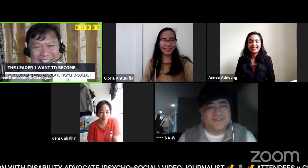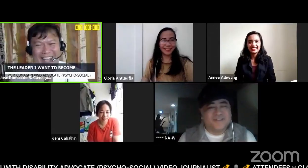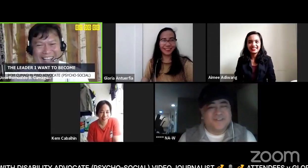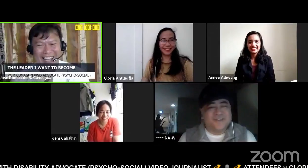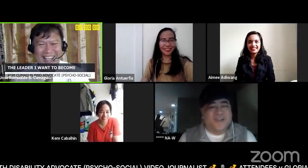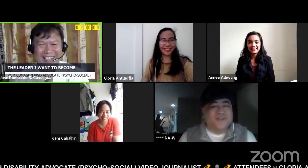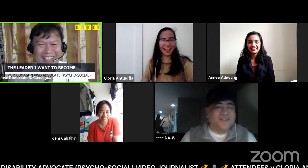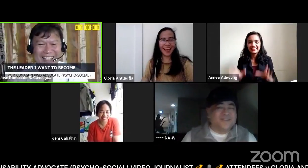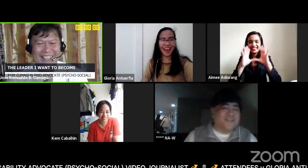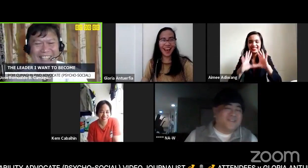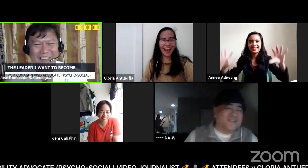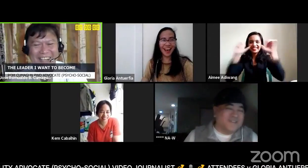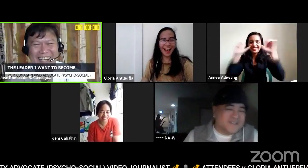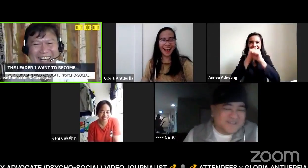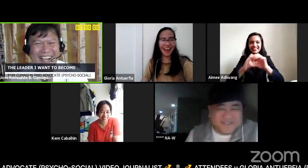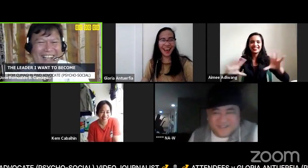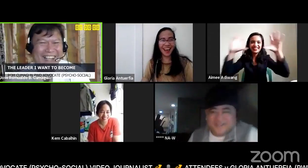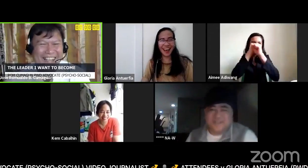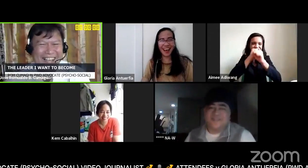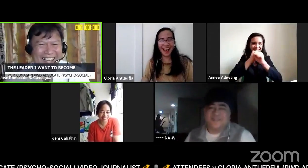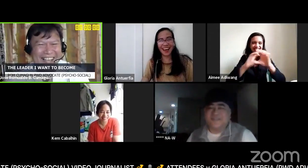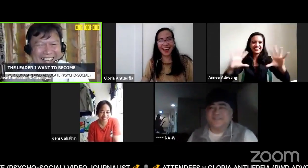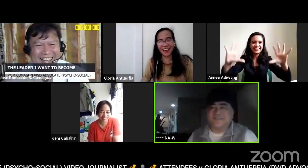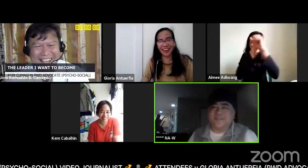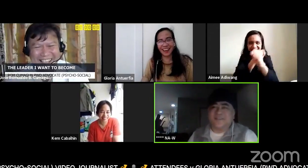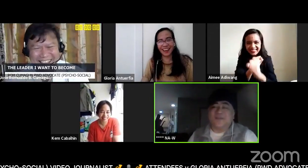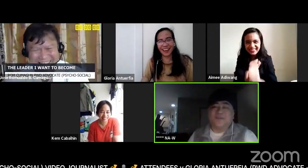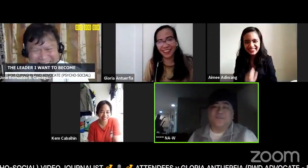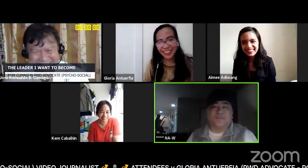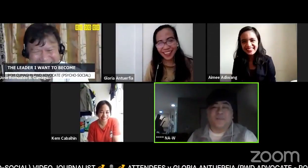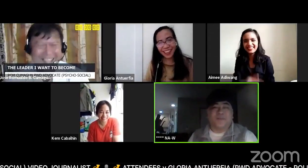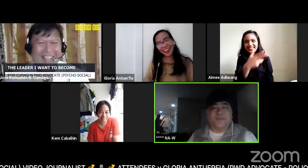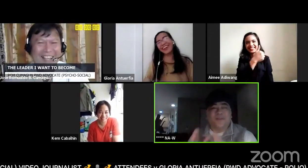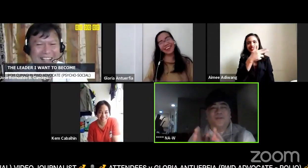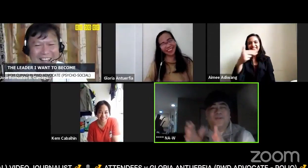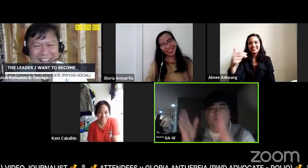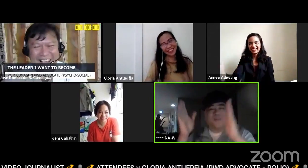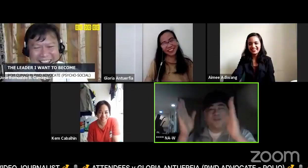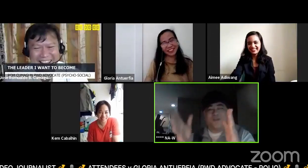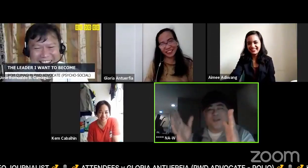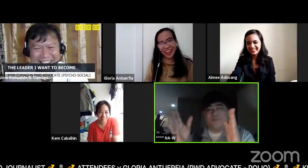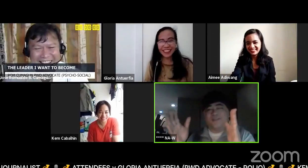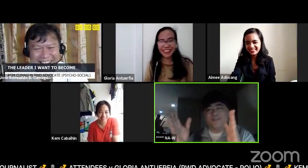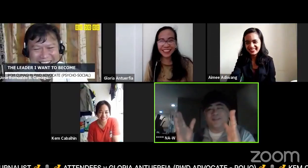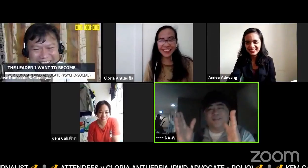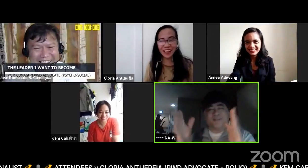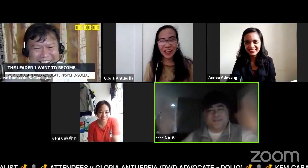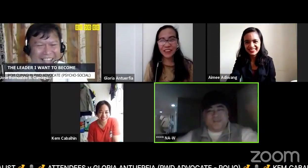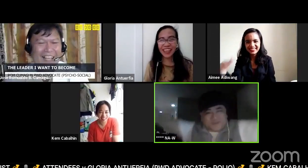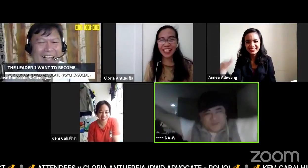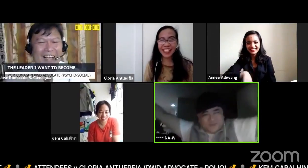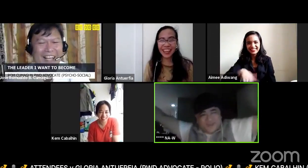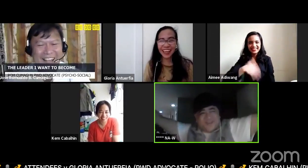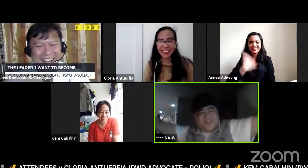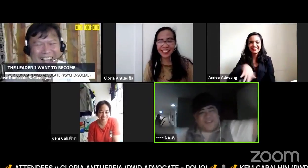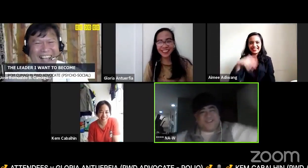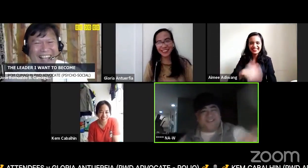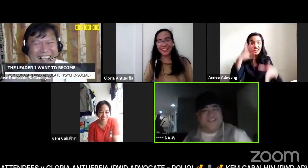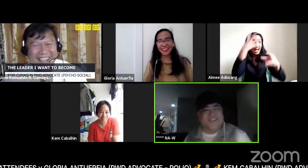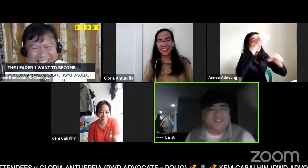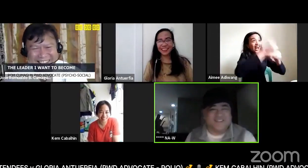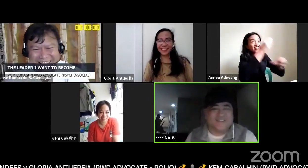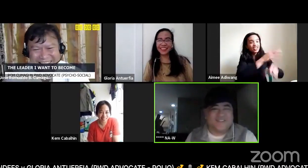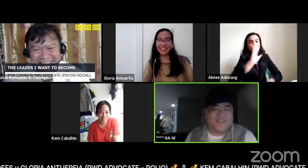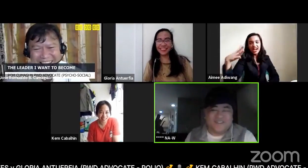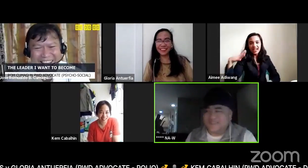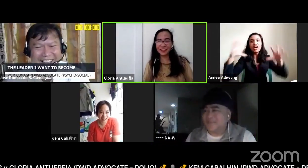I'm closing the... Sige. Yeah, kung ganito yung capacity, tapos gusto ko gano'n,